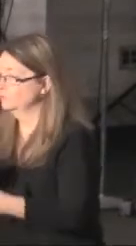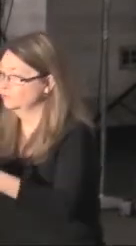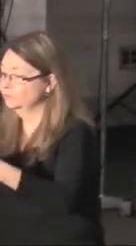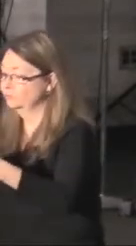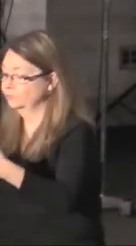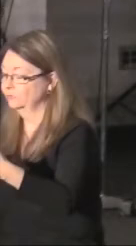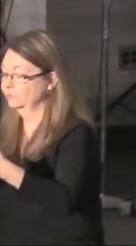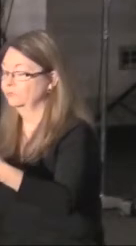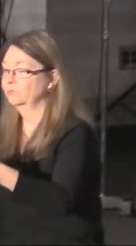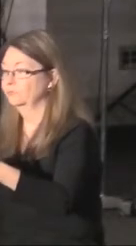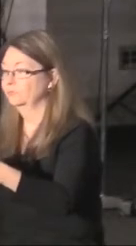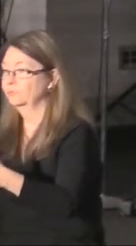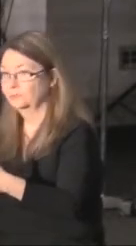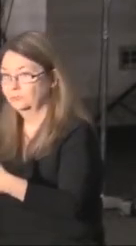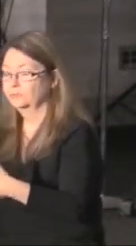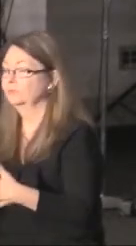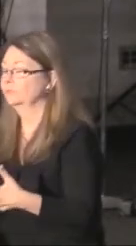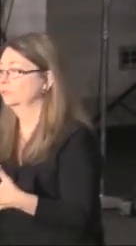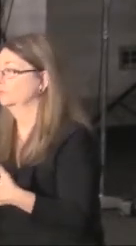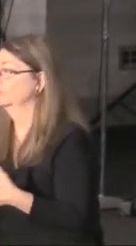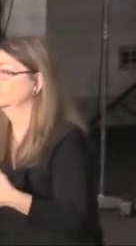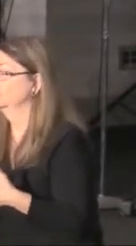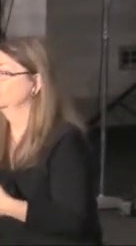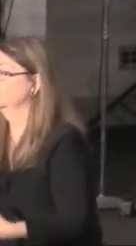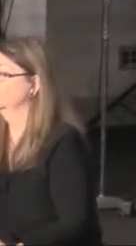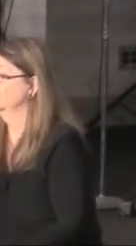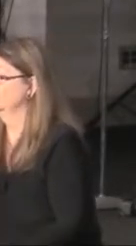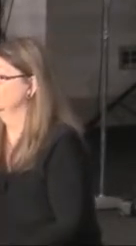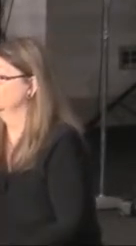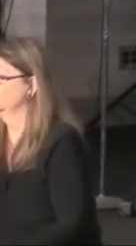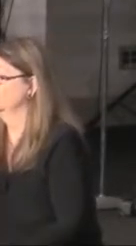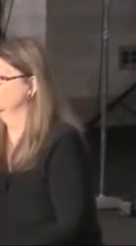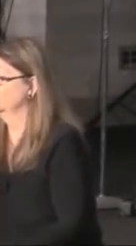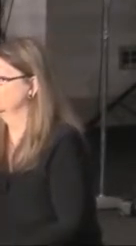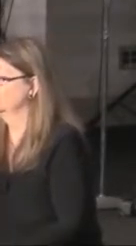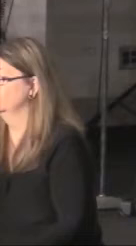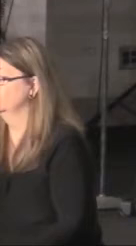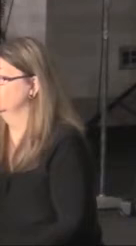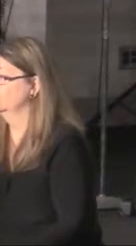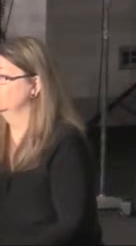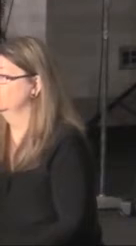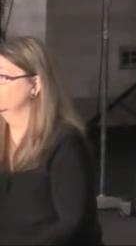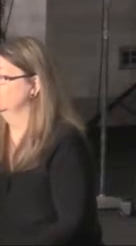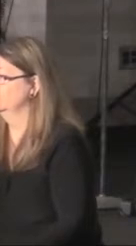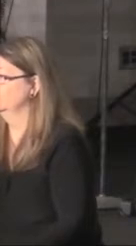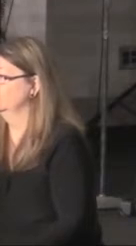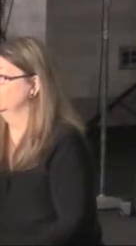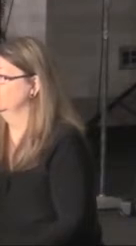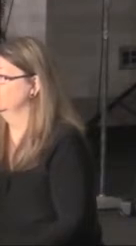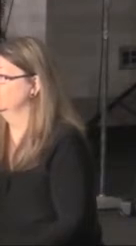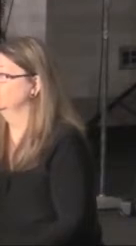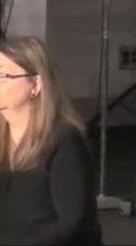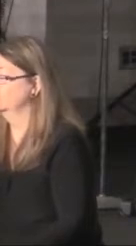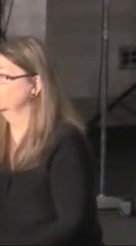Here's the first one. He says, it has become known throughout the whole imperial guard and to all the rest that my imprisonment is for